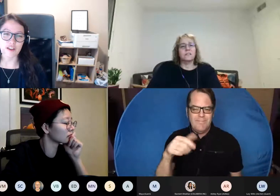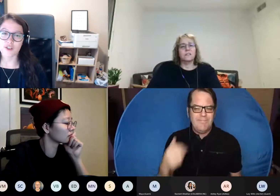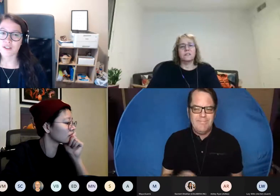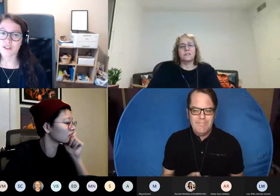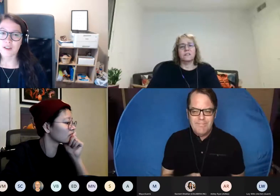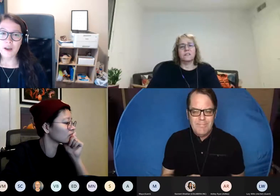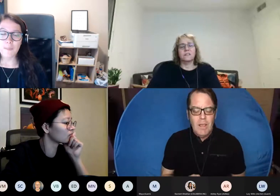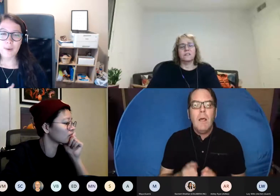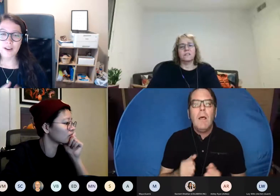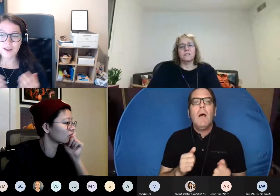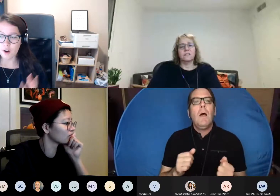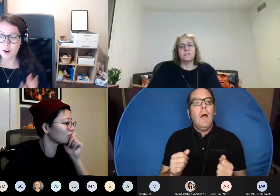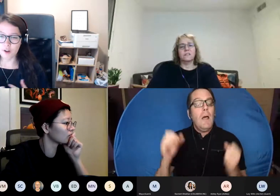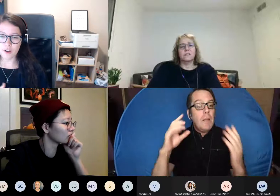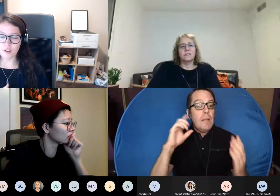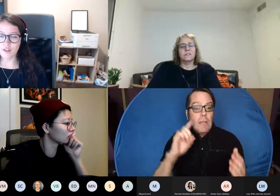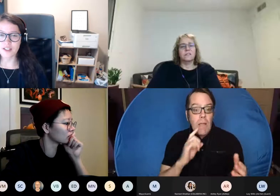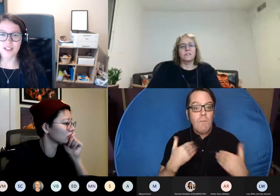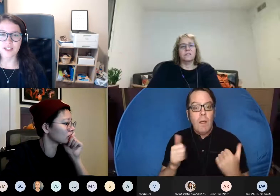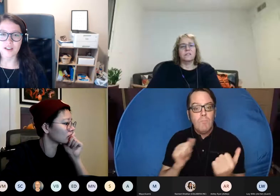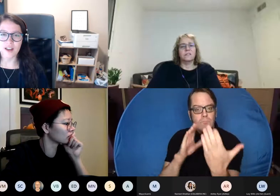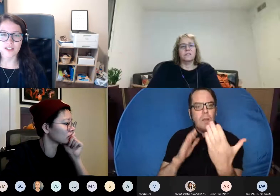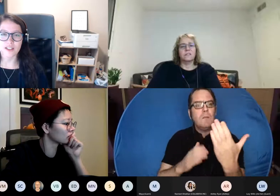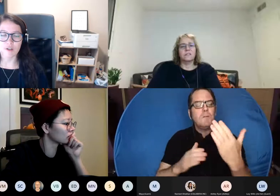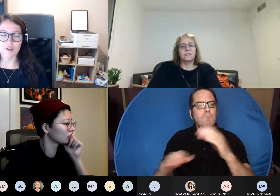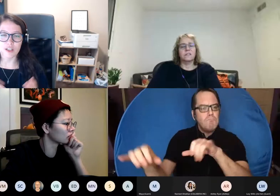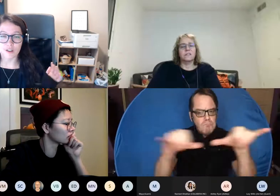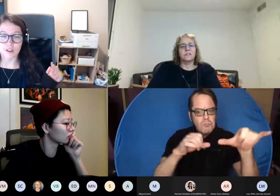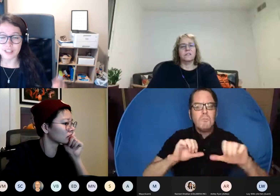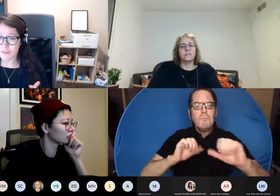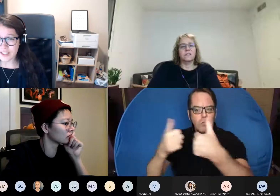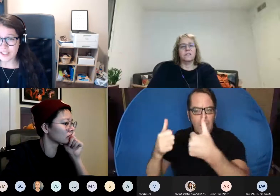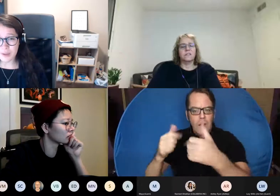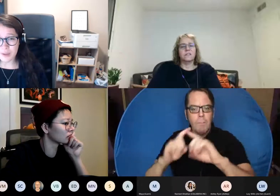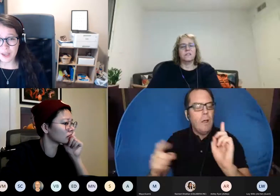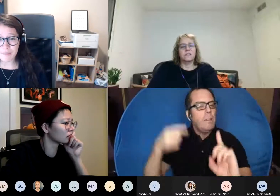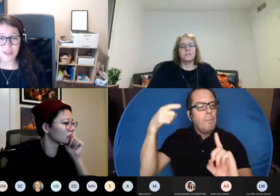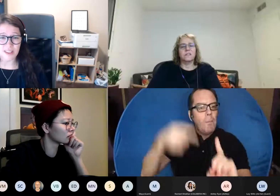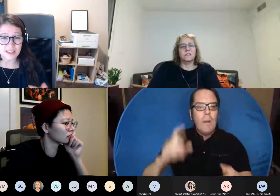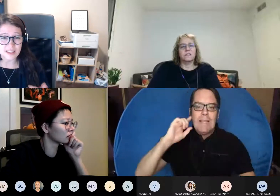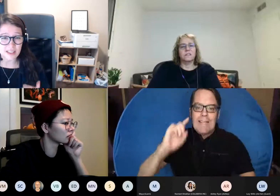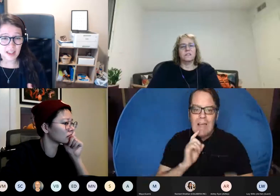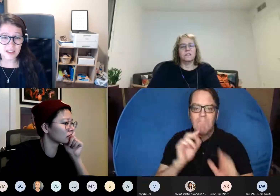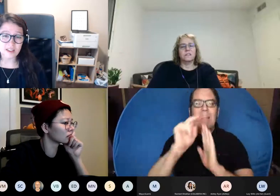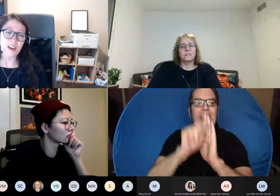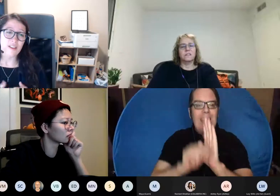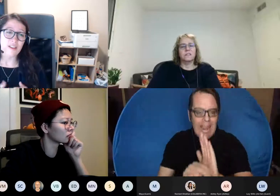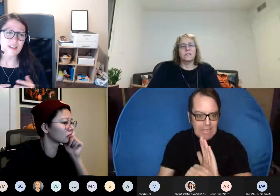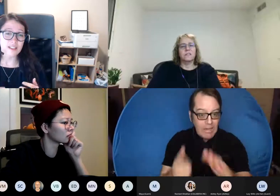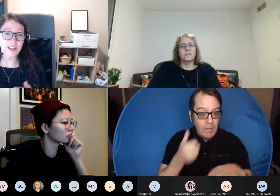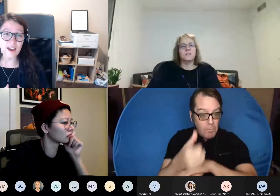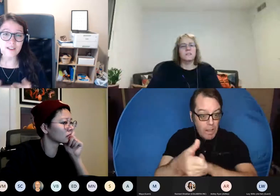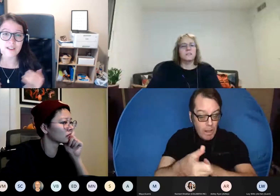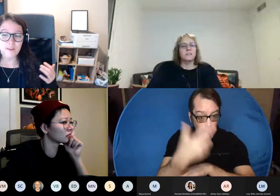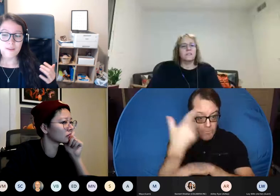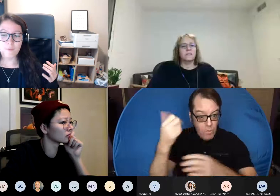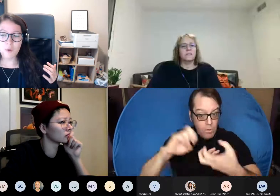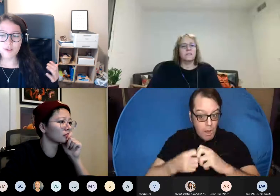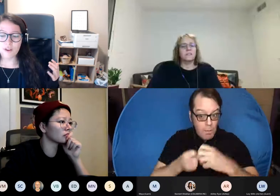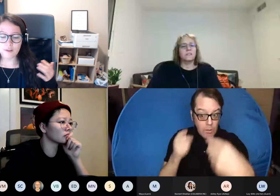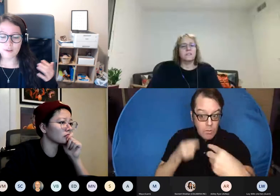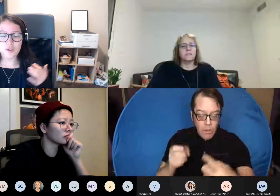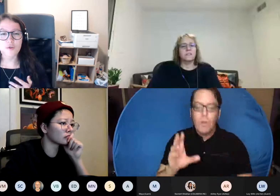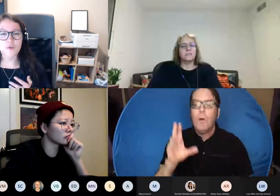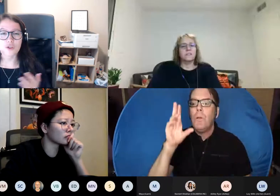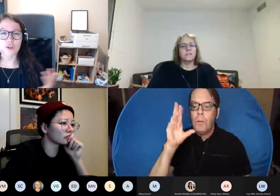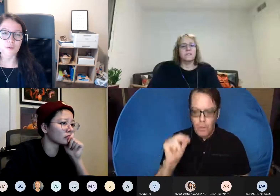similar challenges. But at the heart of all of this, it is not necessarily their deafness to blame that they see it as. They see it as more